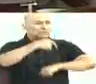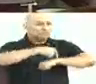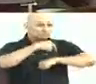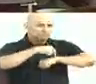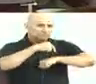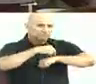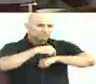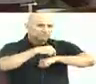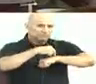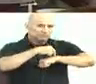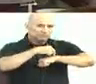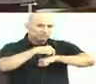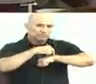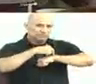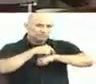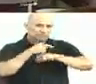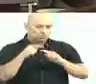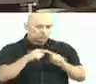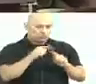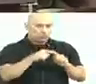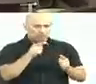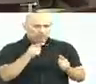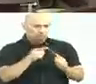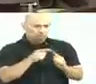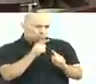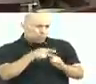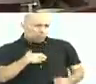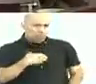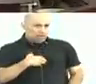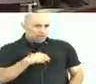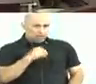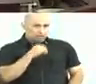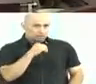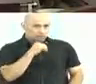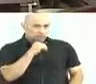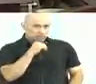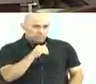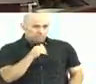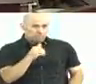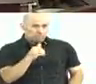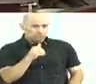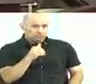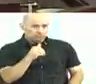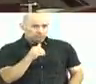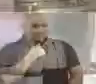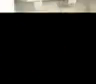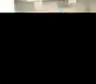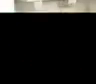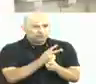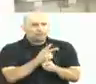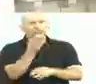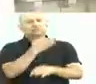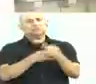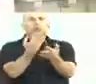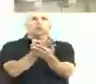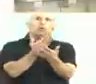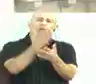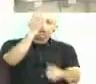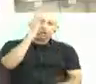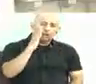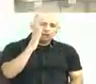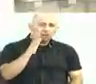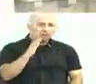time when your complaints were not met. Instead of proving God had